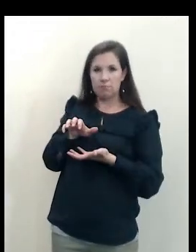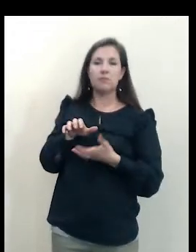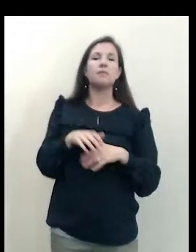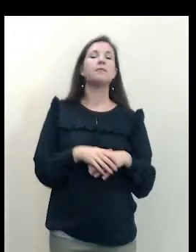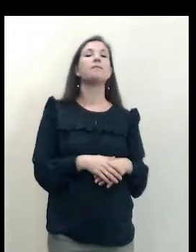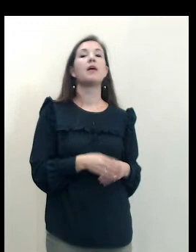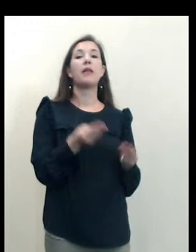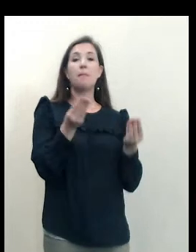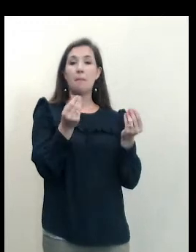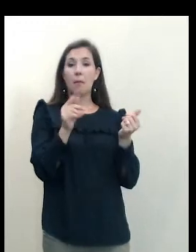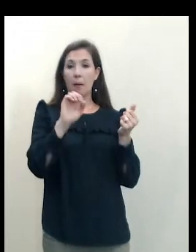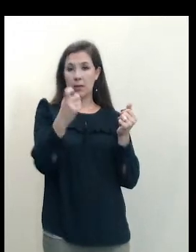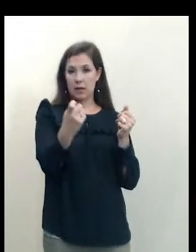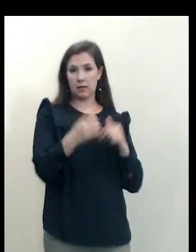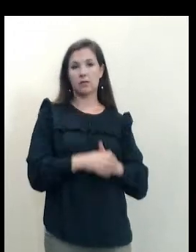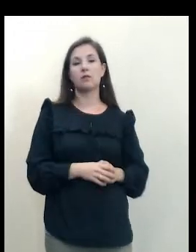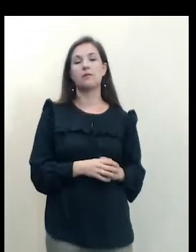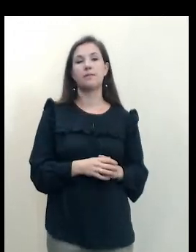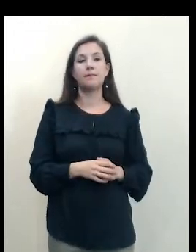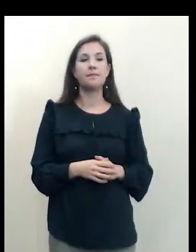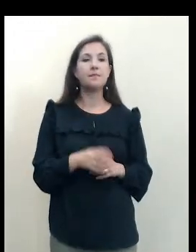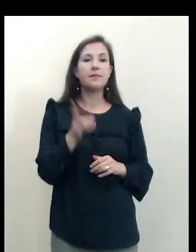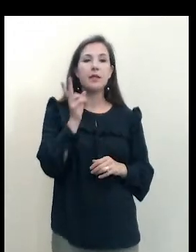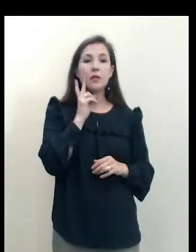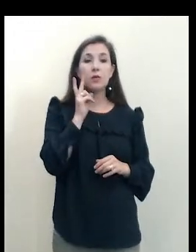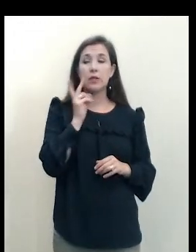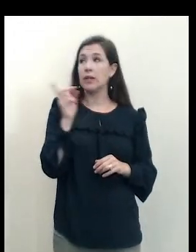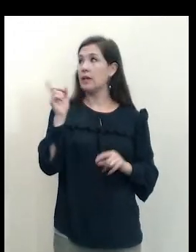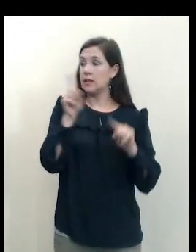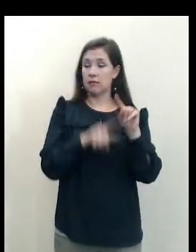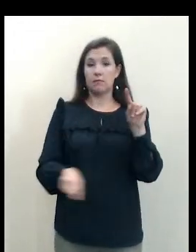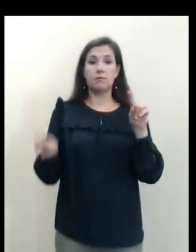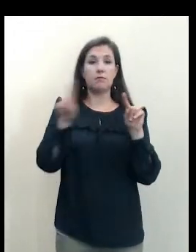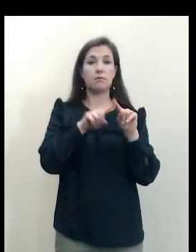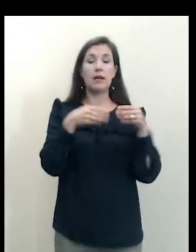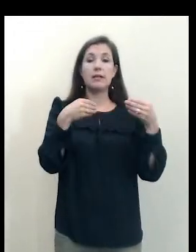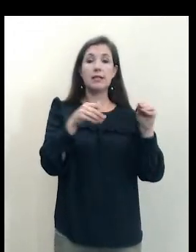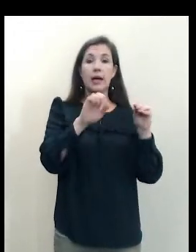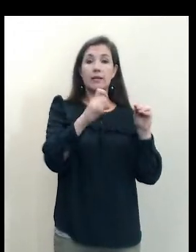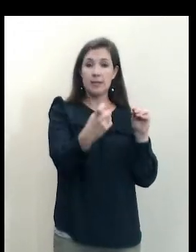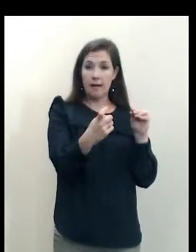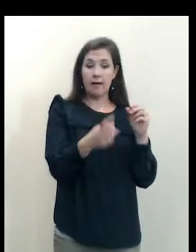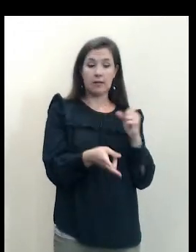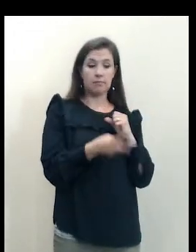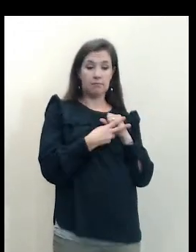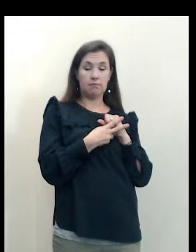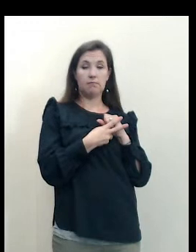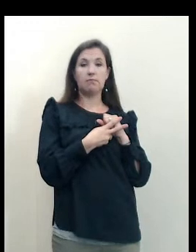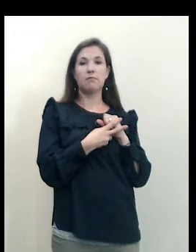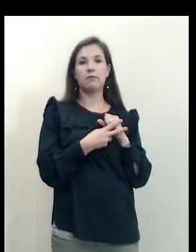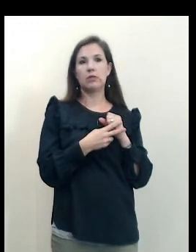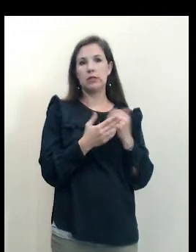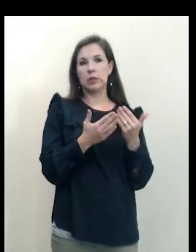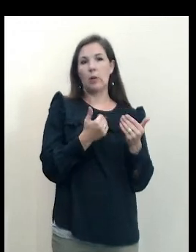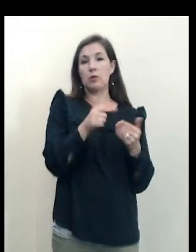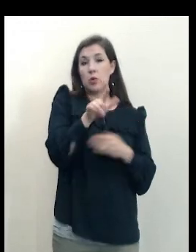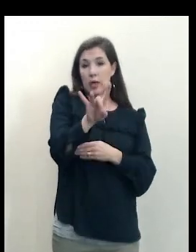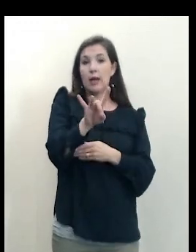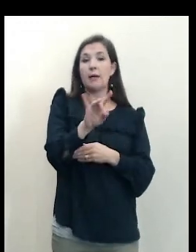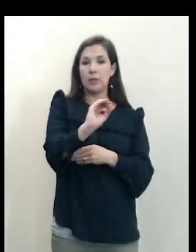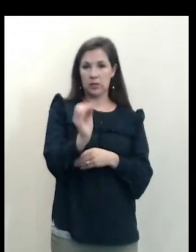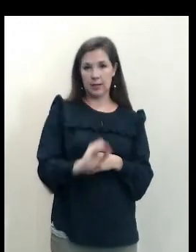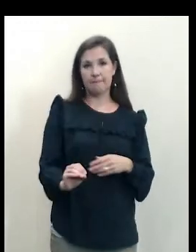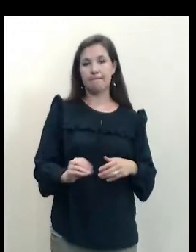and property taxes. As you can see on this slide here, sales tax retained by Erie County, we have nearly